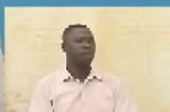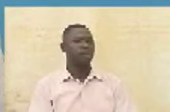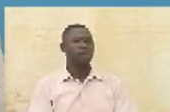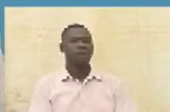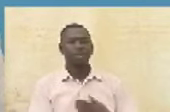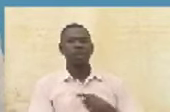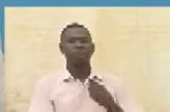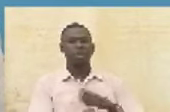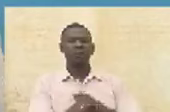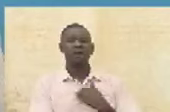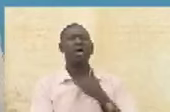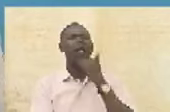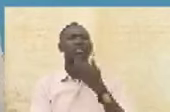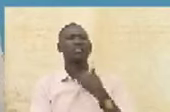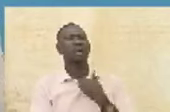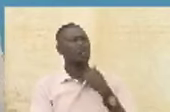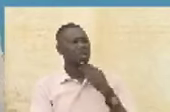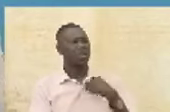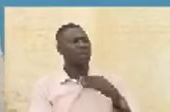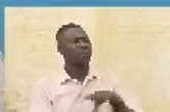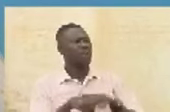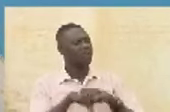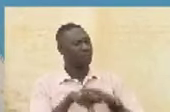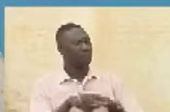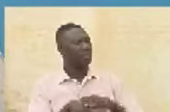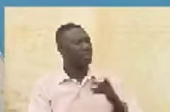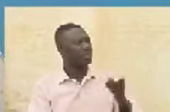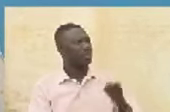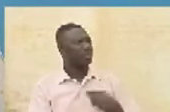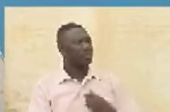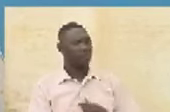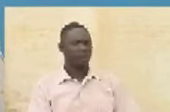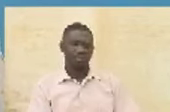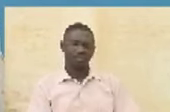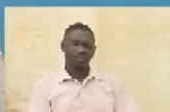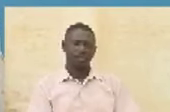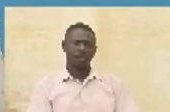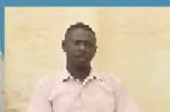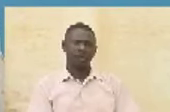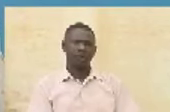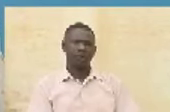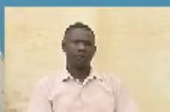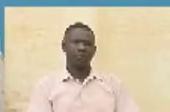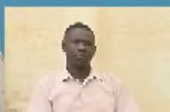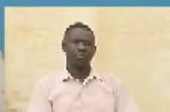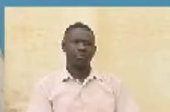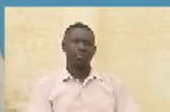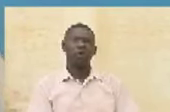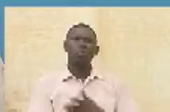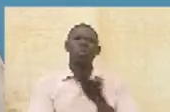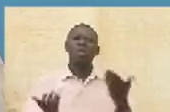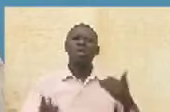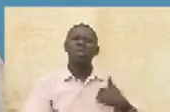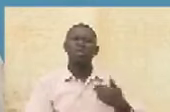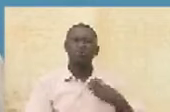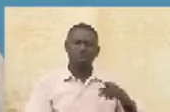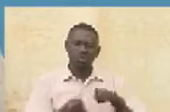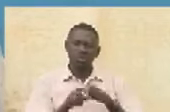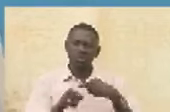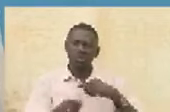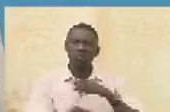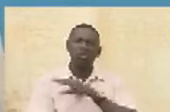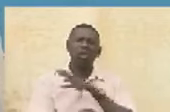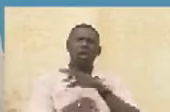That was the time I raised up my head and I asked my companion, I asked her, where are the people who are with us in this